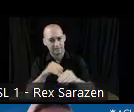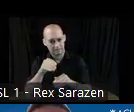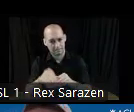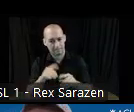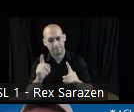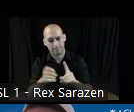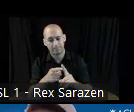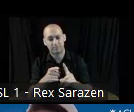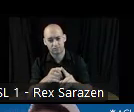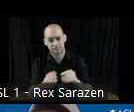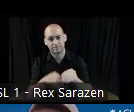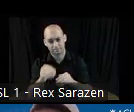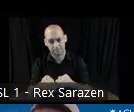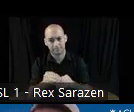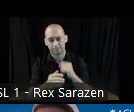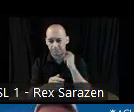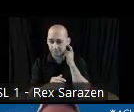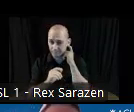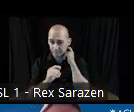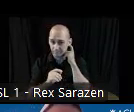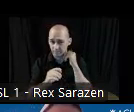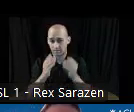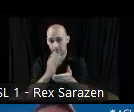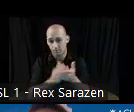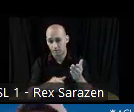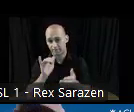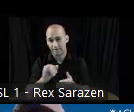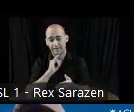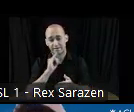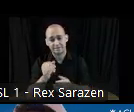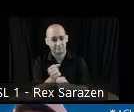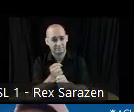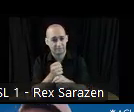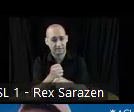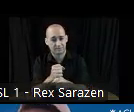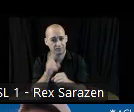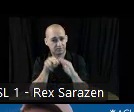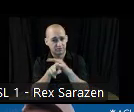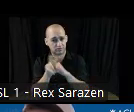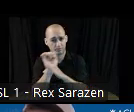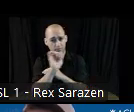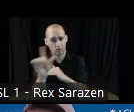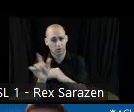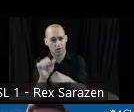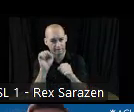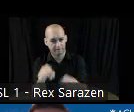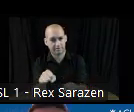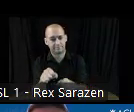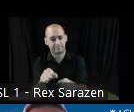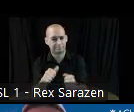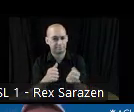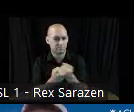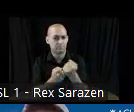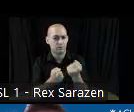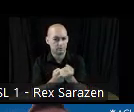step. And part of that first step was creating a vision that we could all row together behind. And